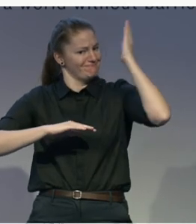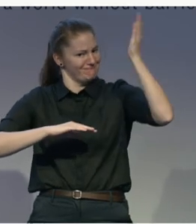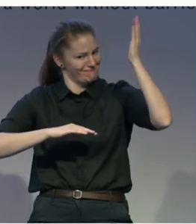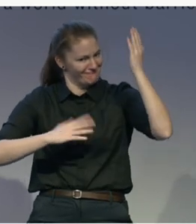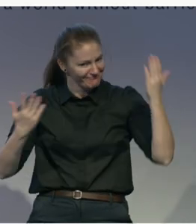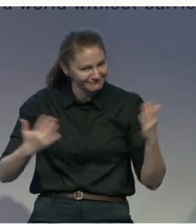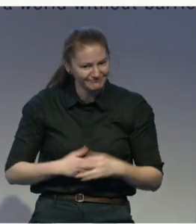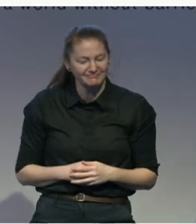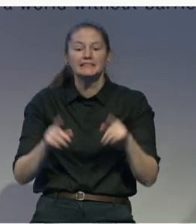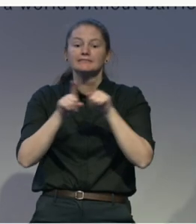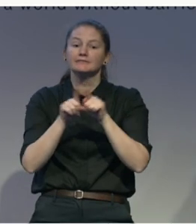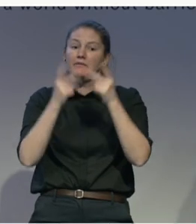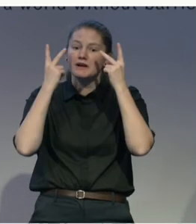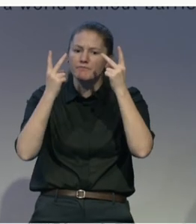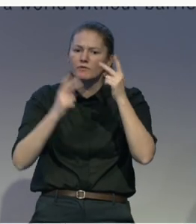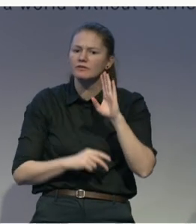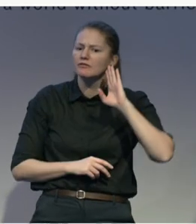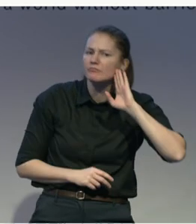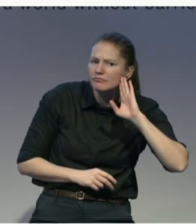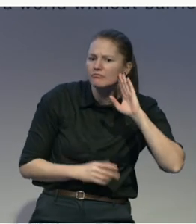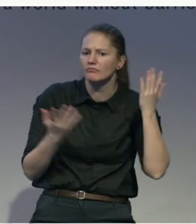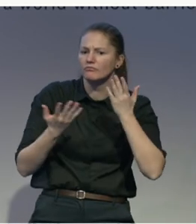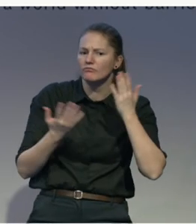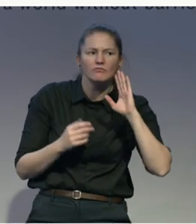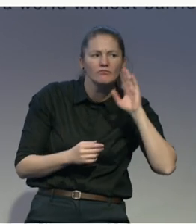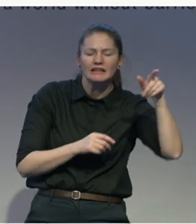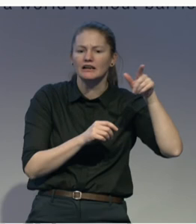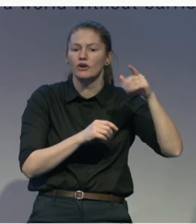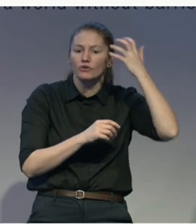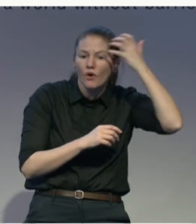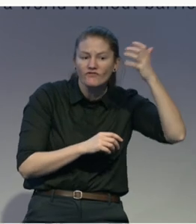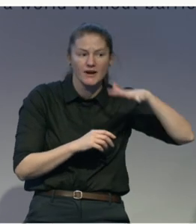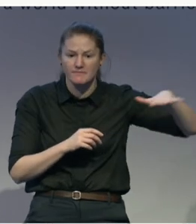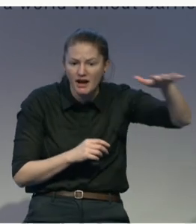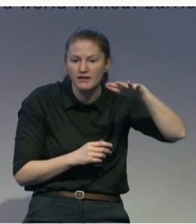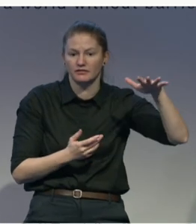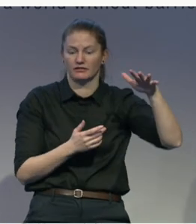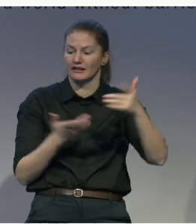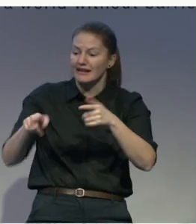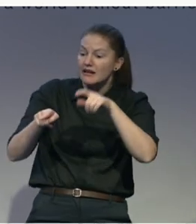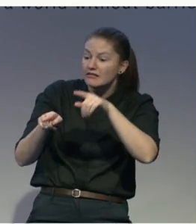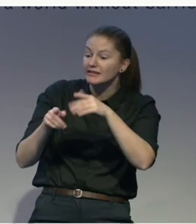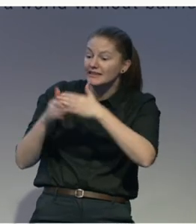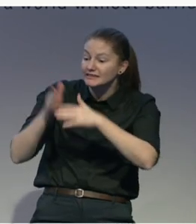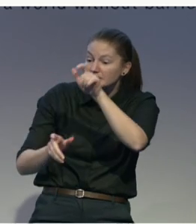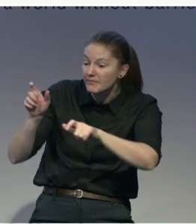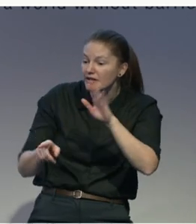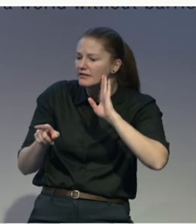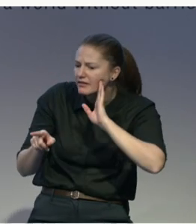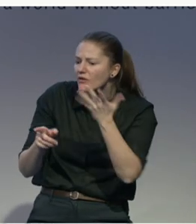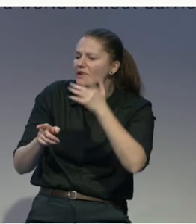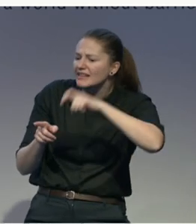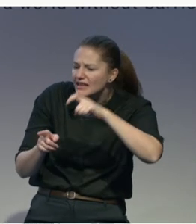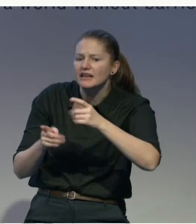Hill. So it's a direct connection to the upper level of governance.